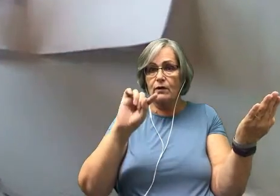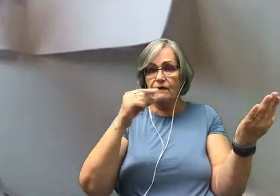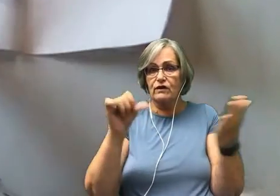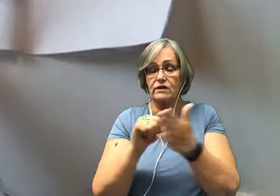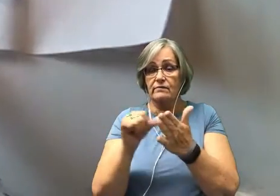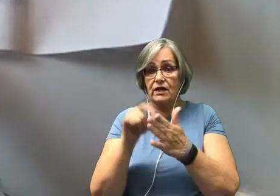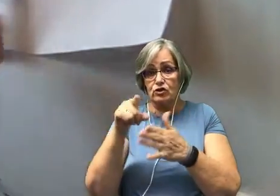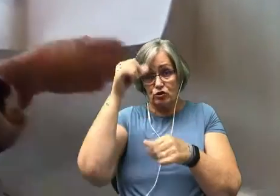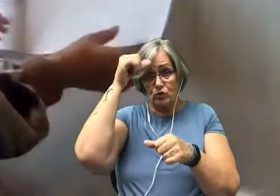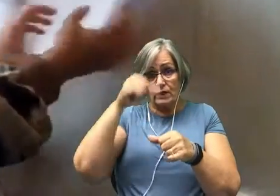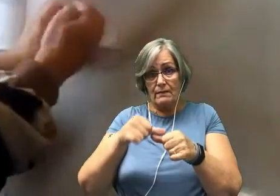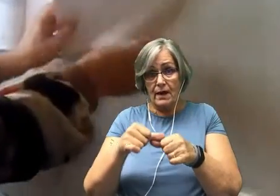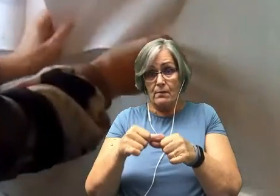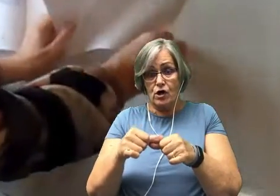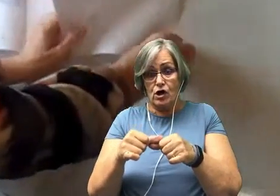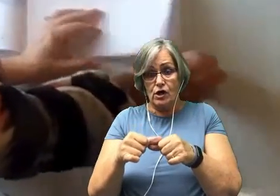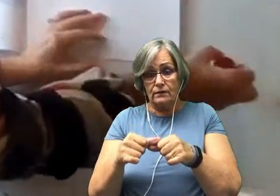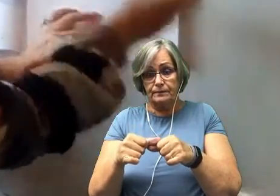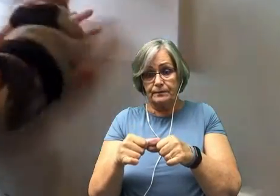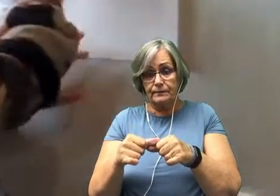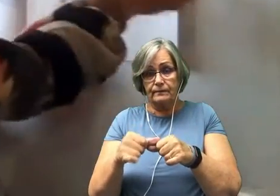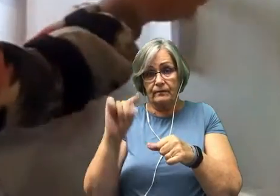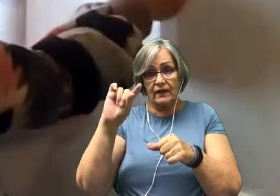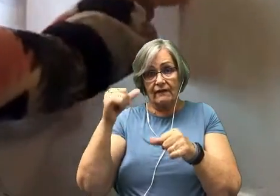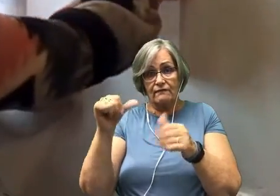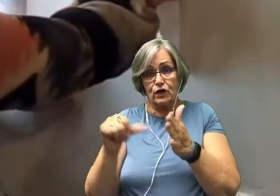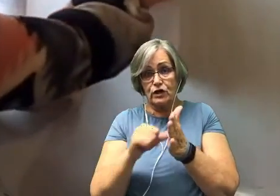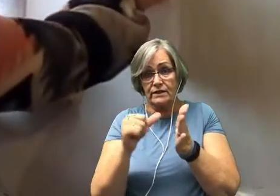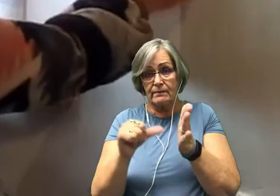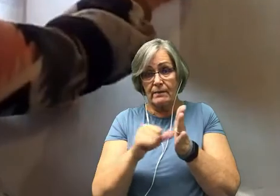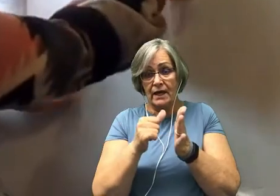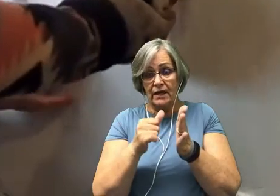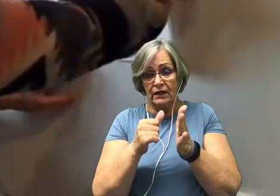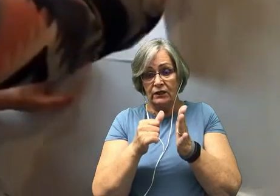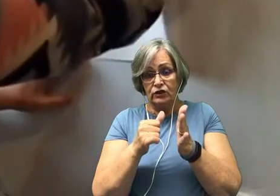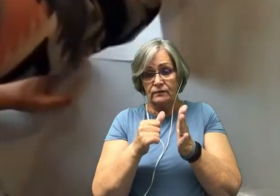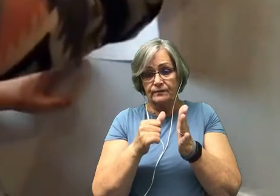up to my first page. Now, do you remember the first page